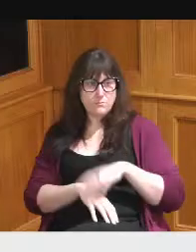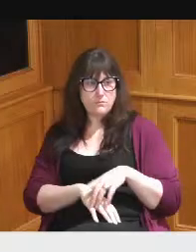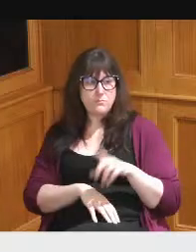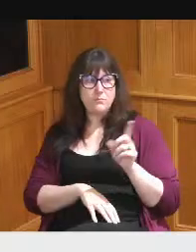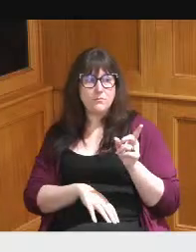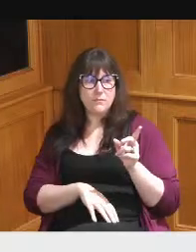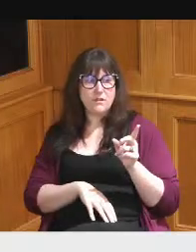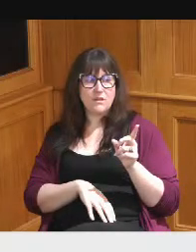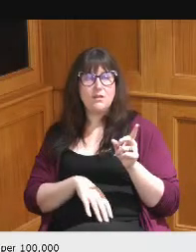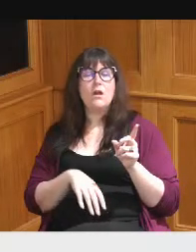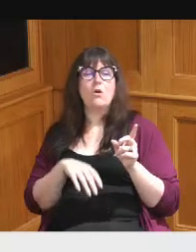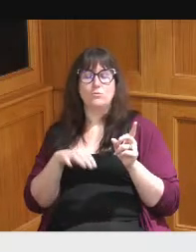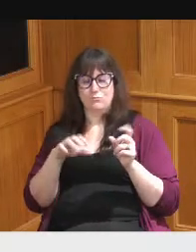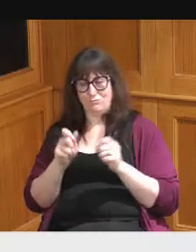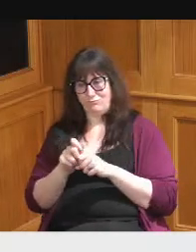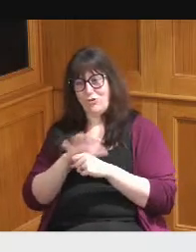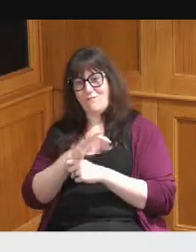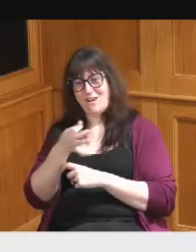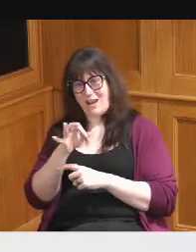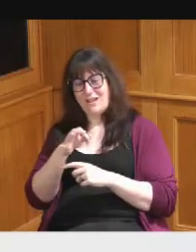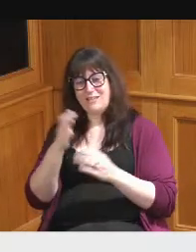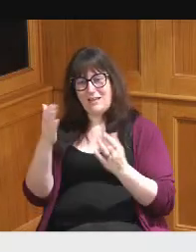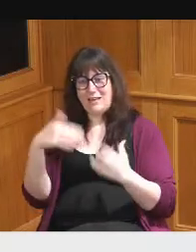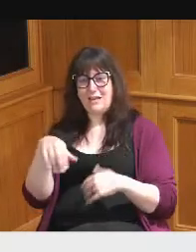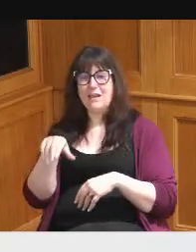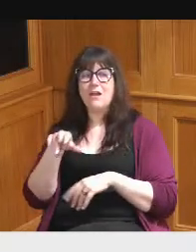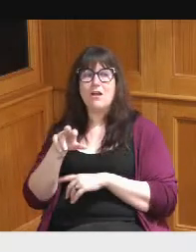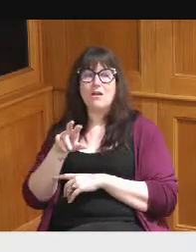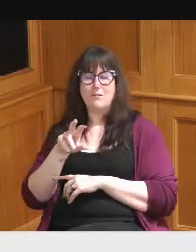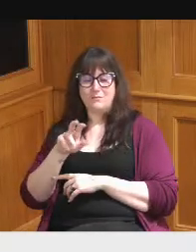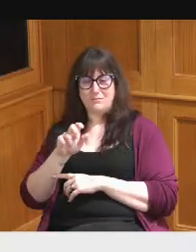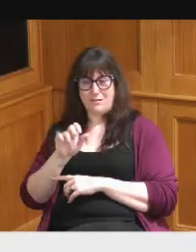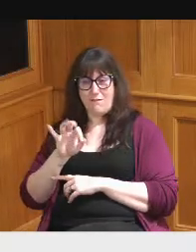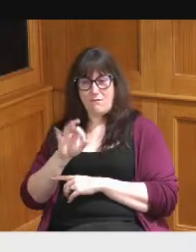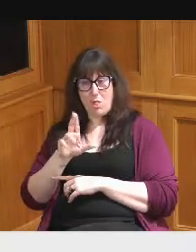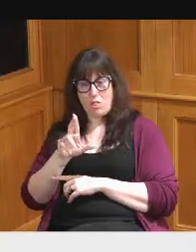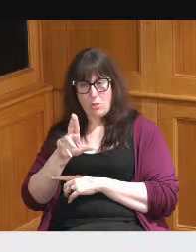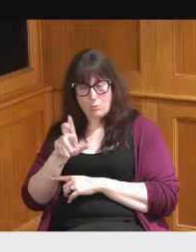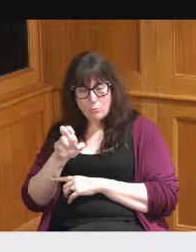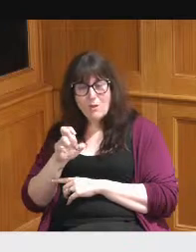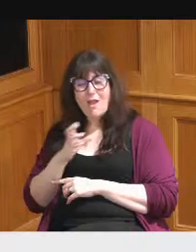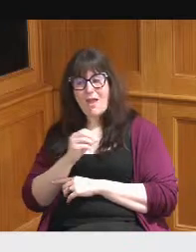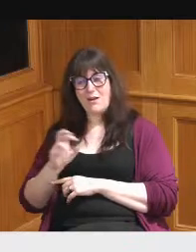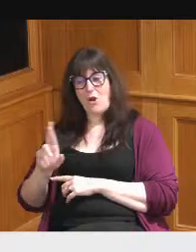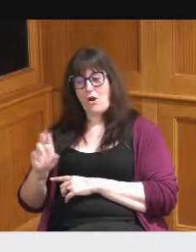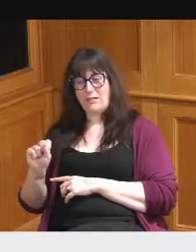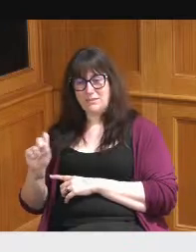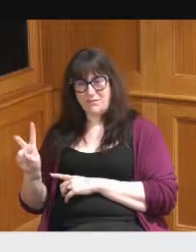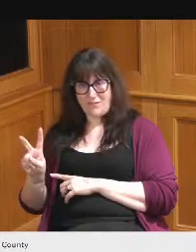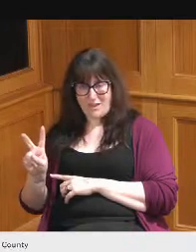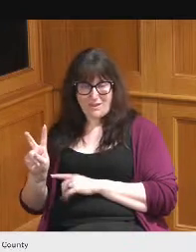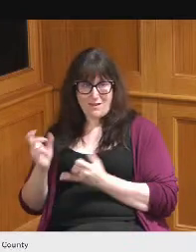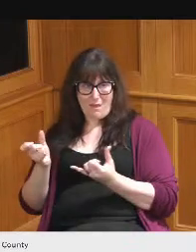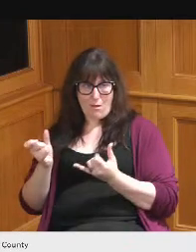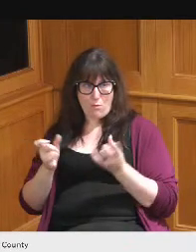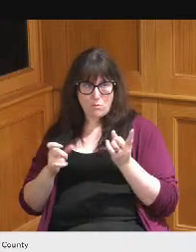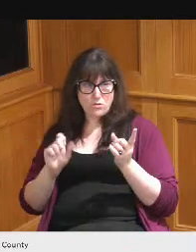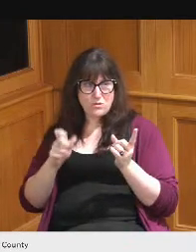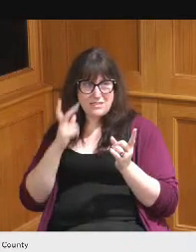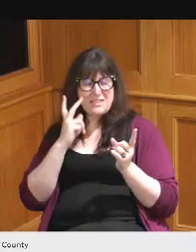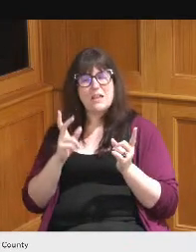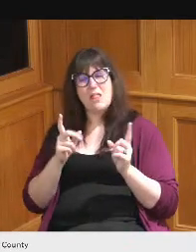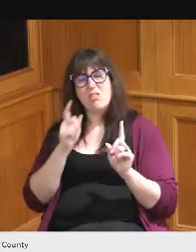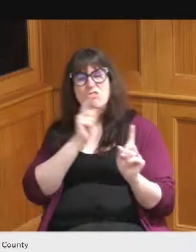is for influenza and for RSV. And then just to make the